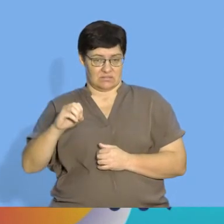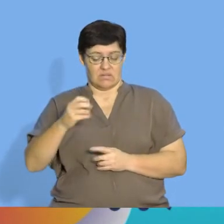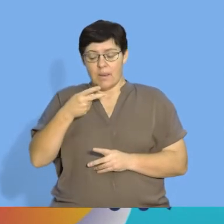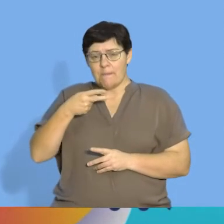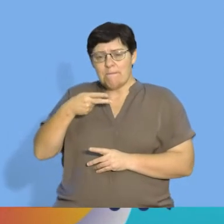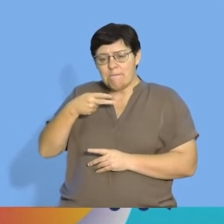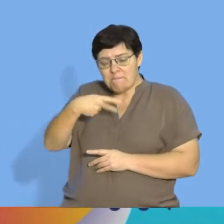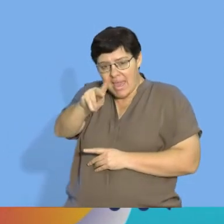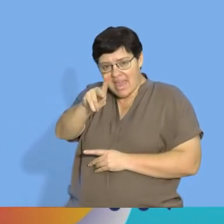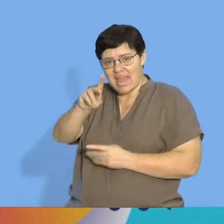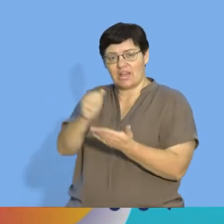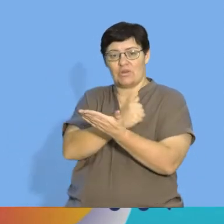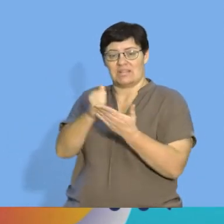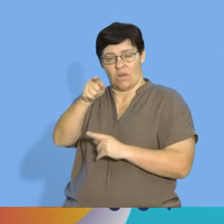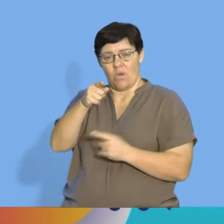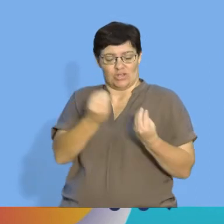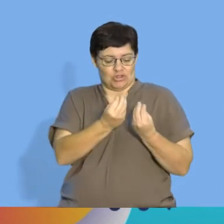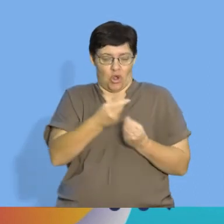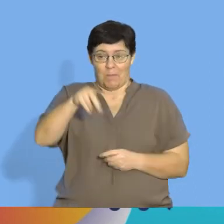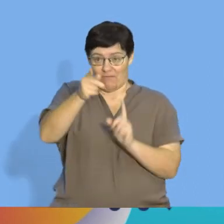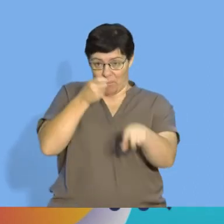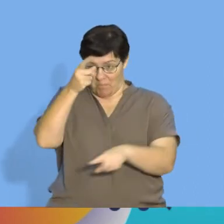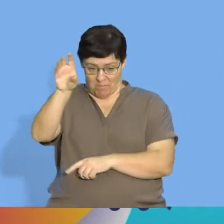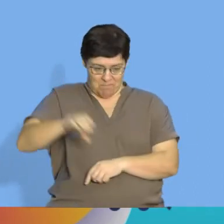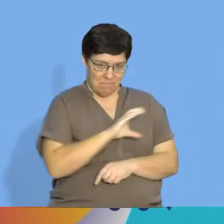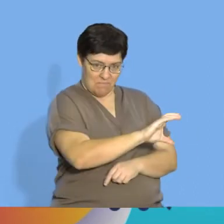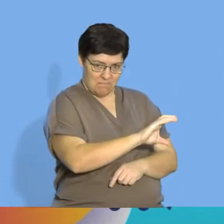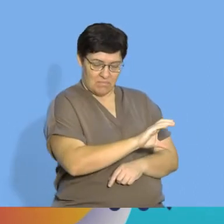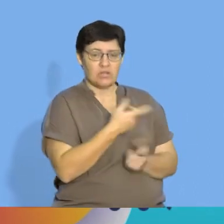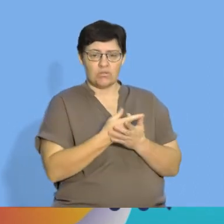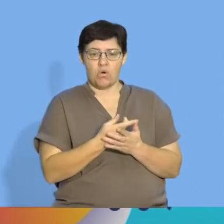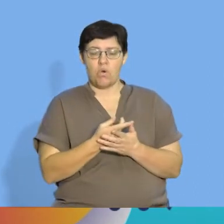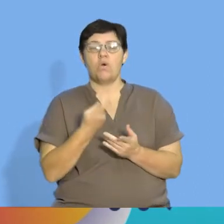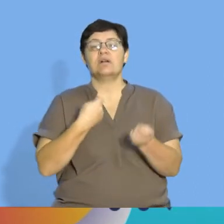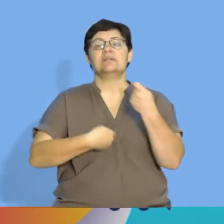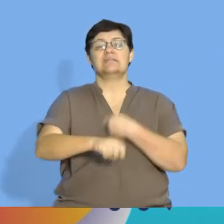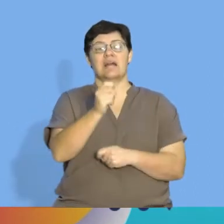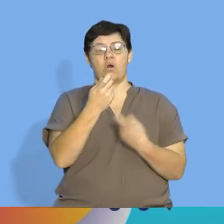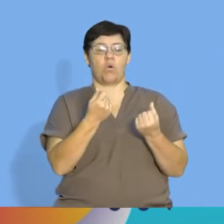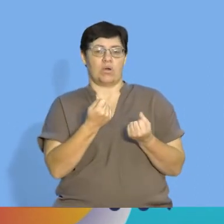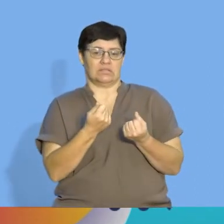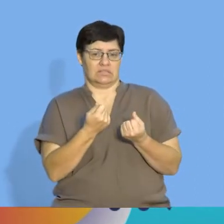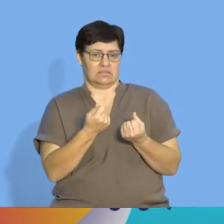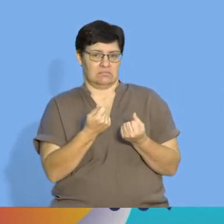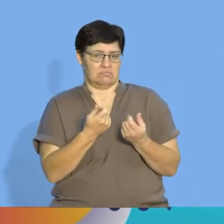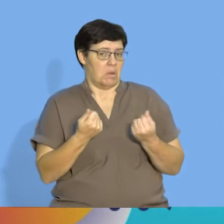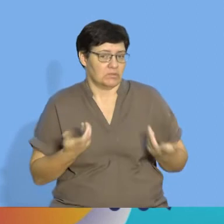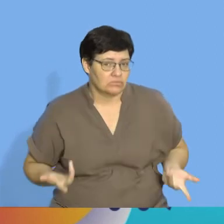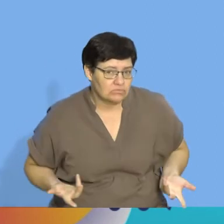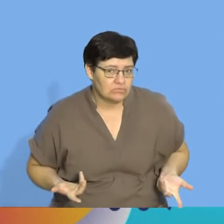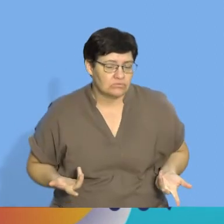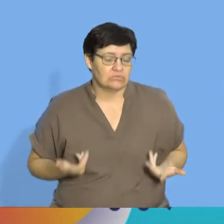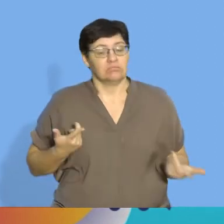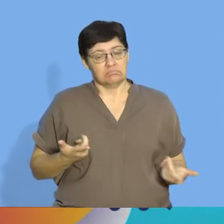to creditors, you need to determine your cost of sales, right? Very